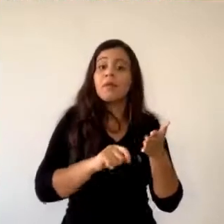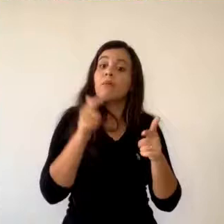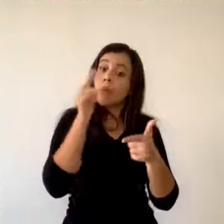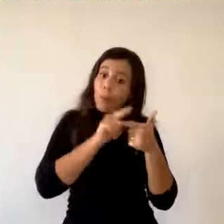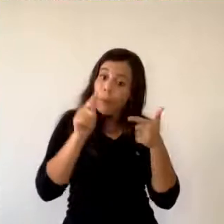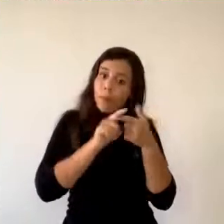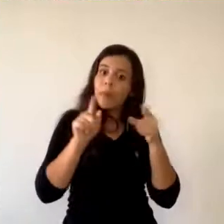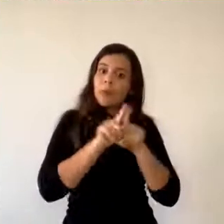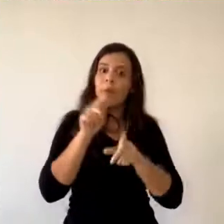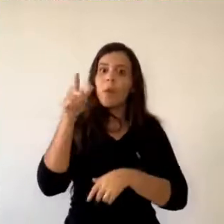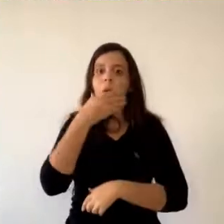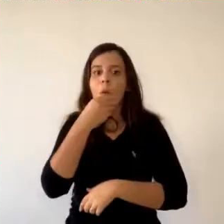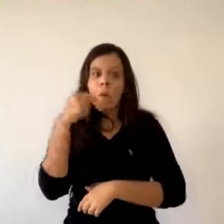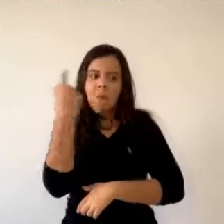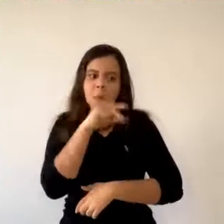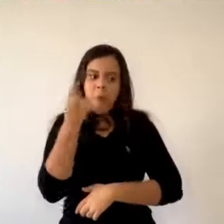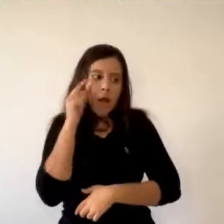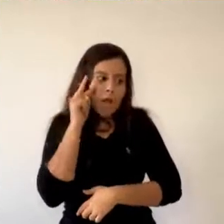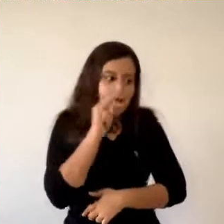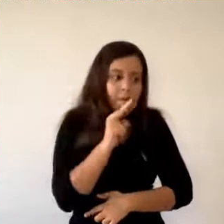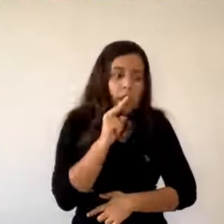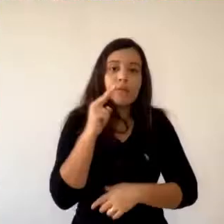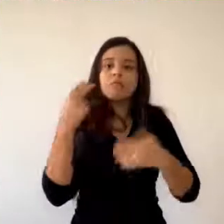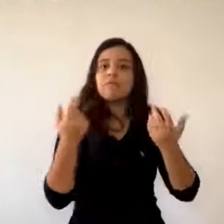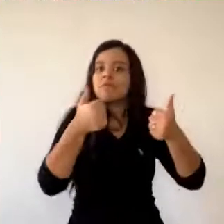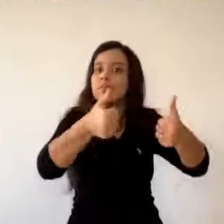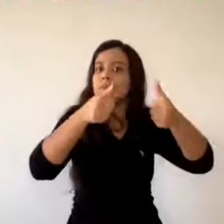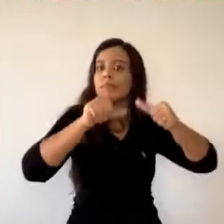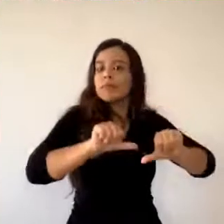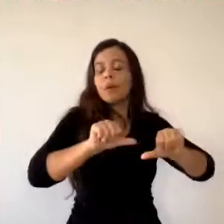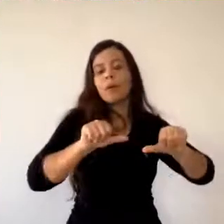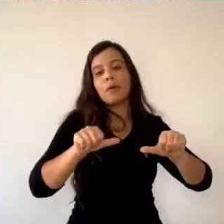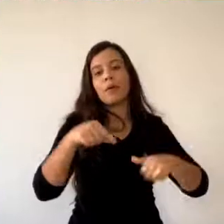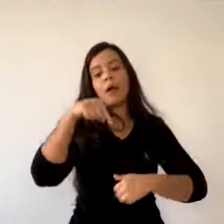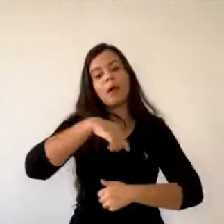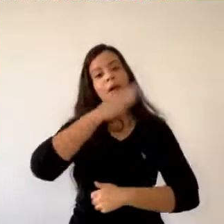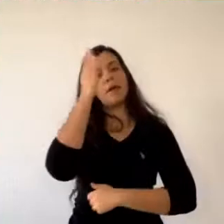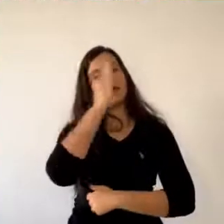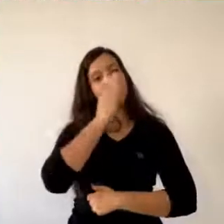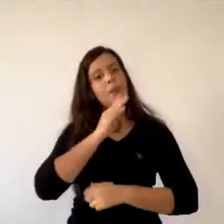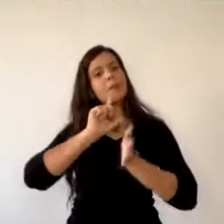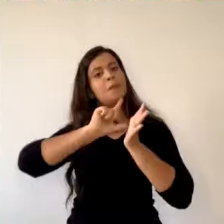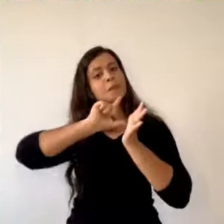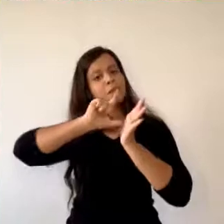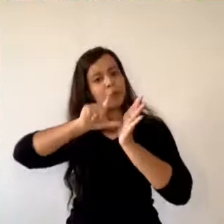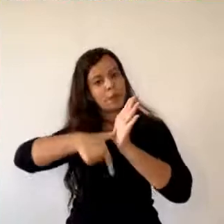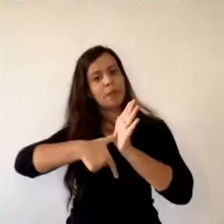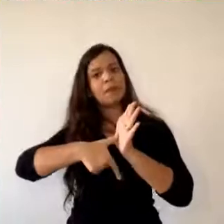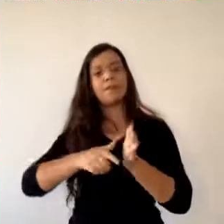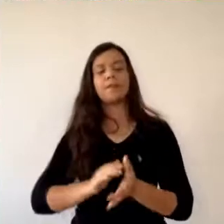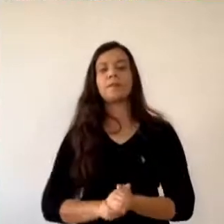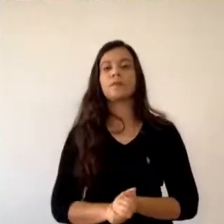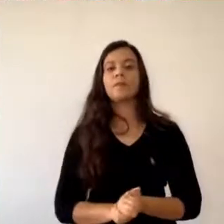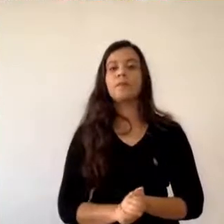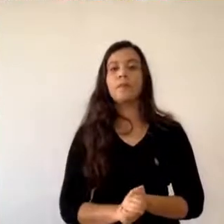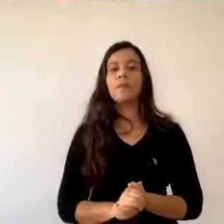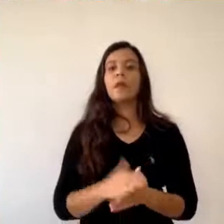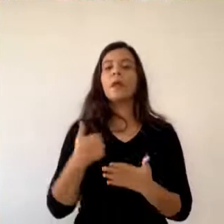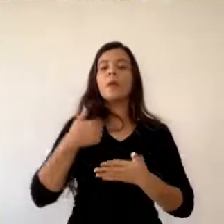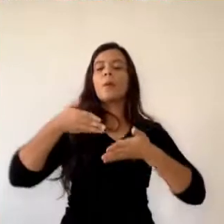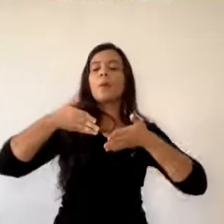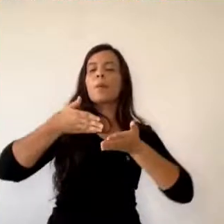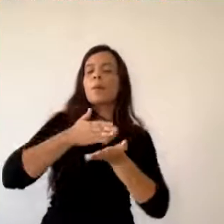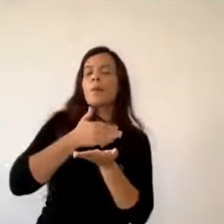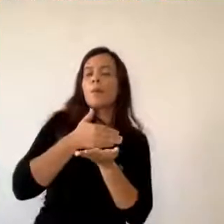issue. So several initiatives in which I have founded in my